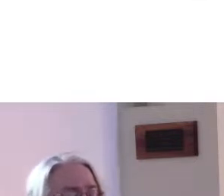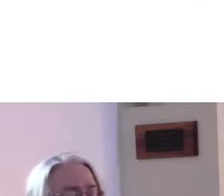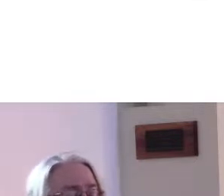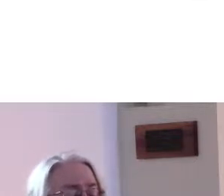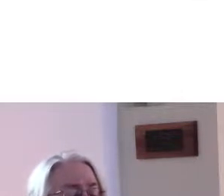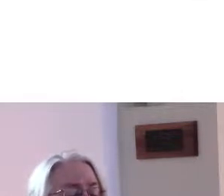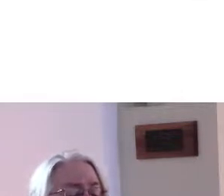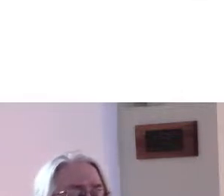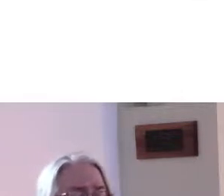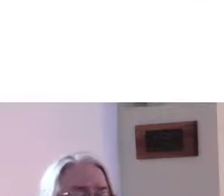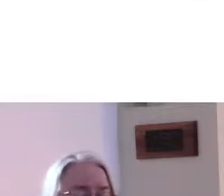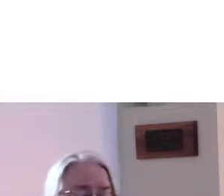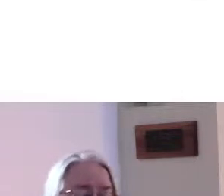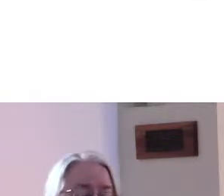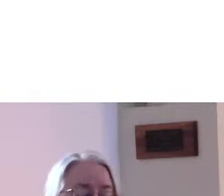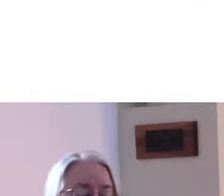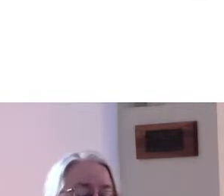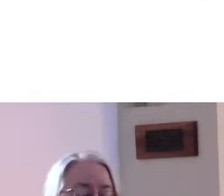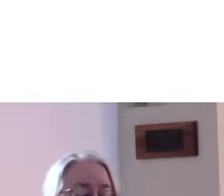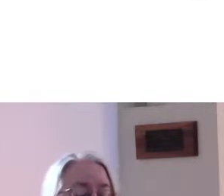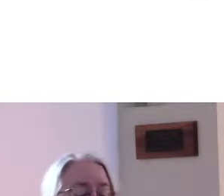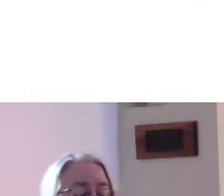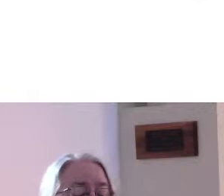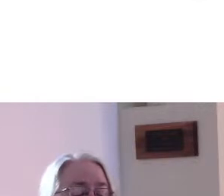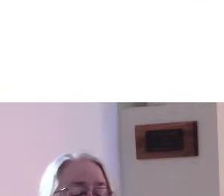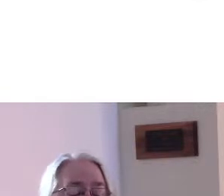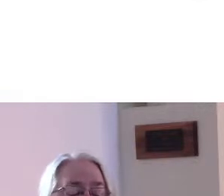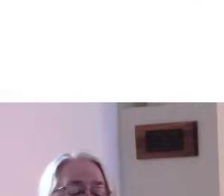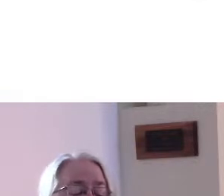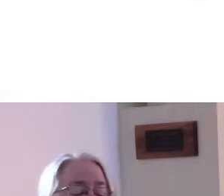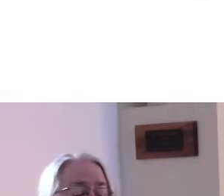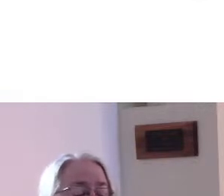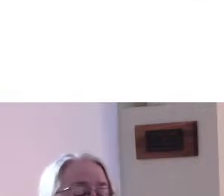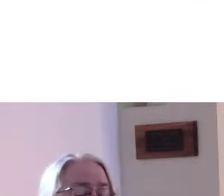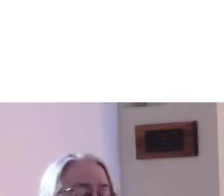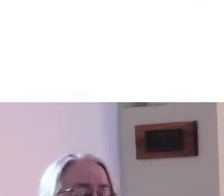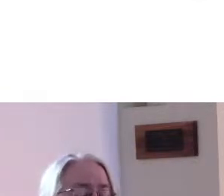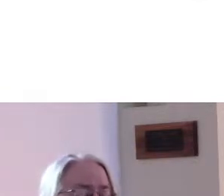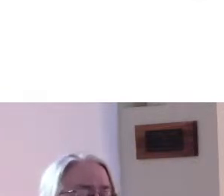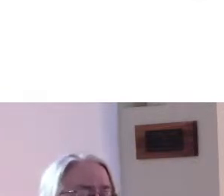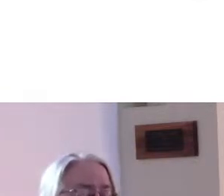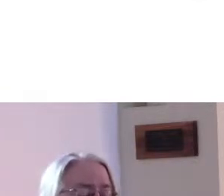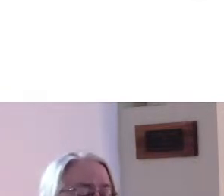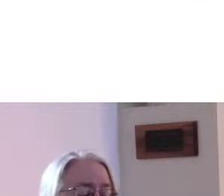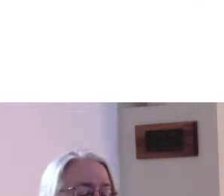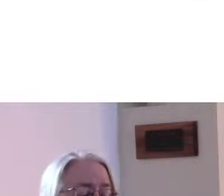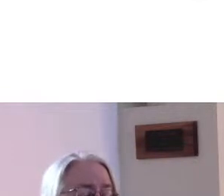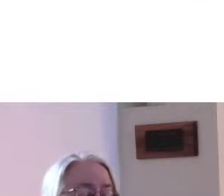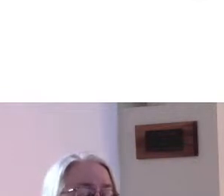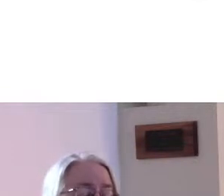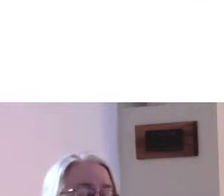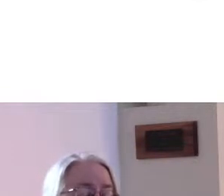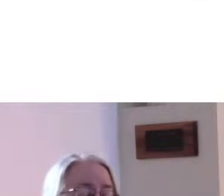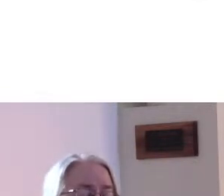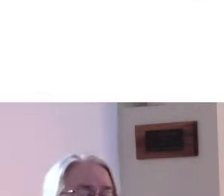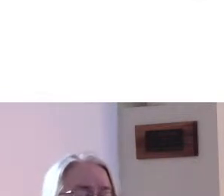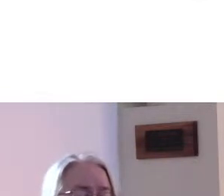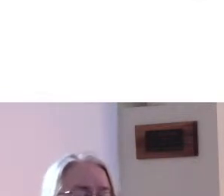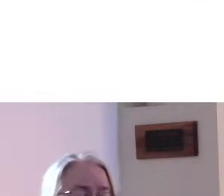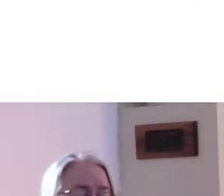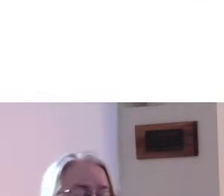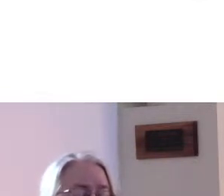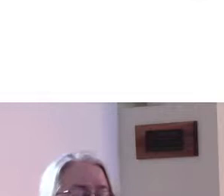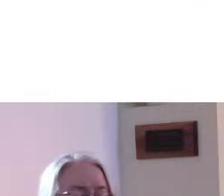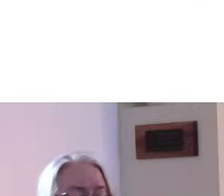daily strife, lift on high the good you find, help